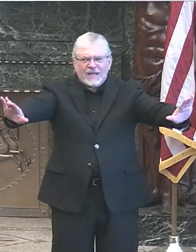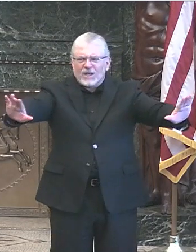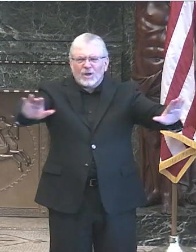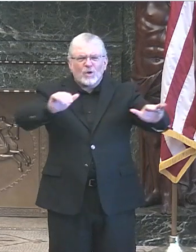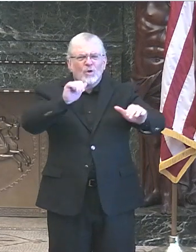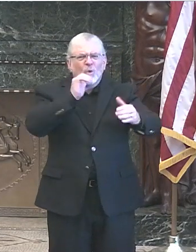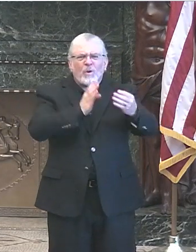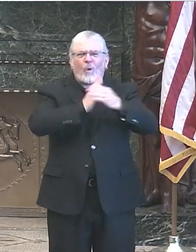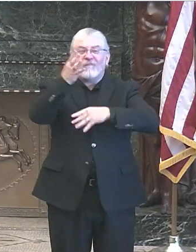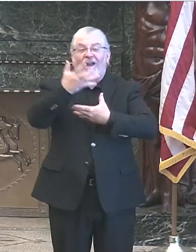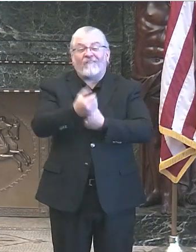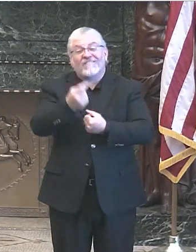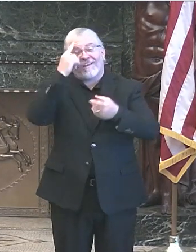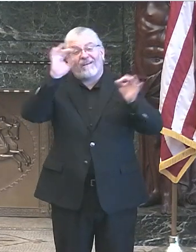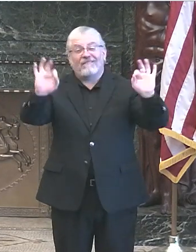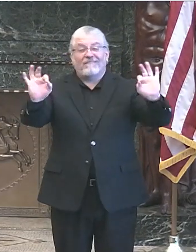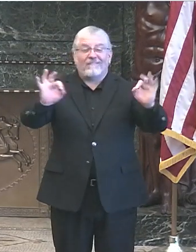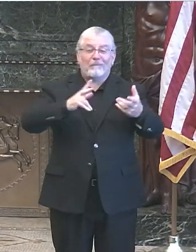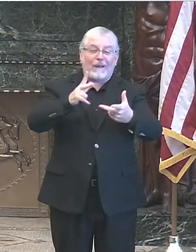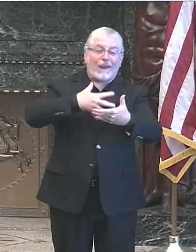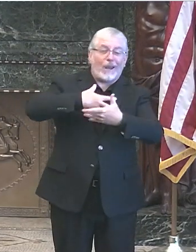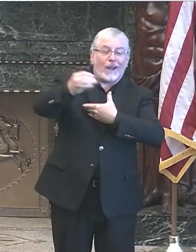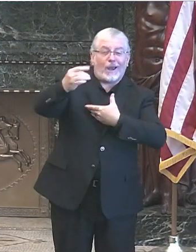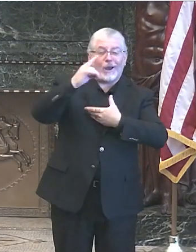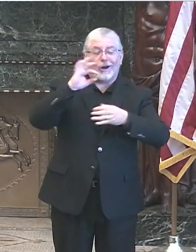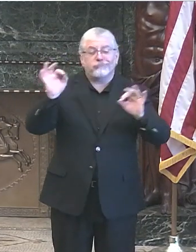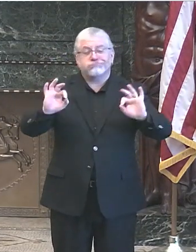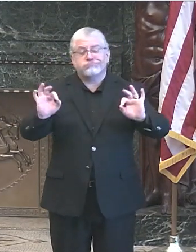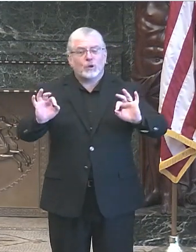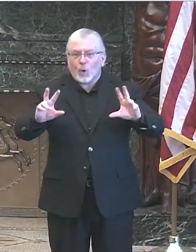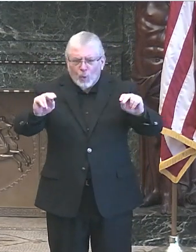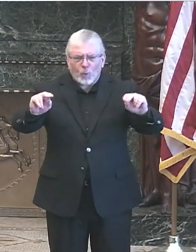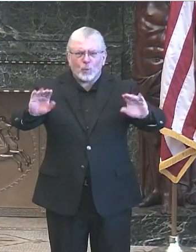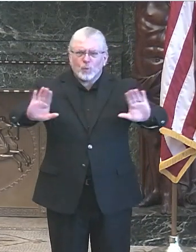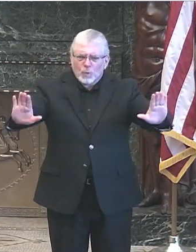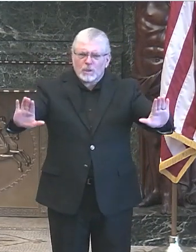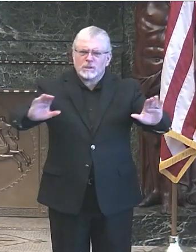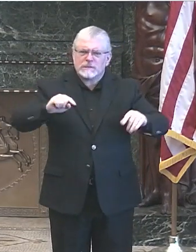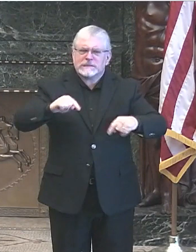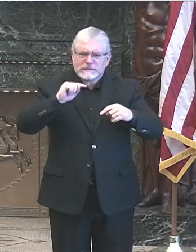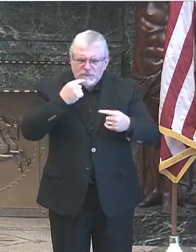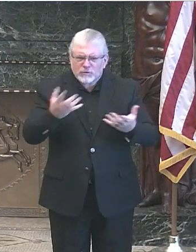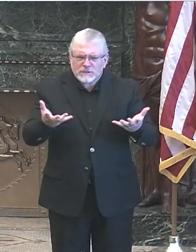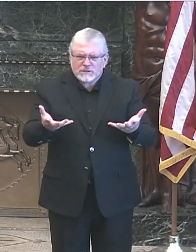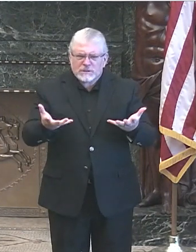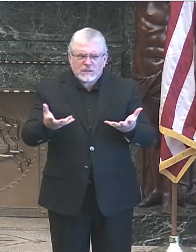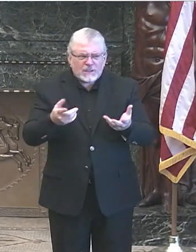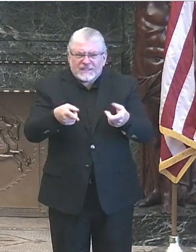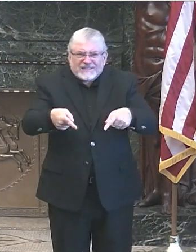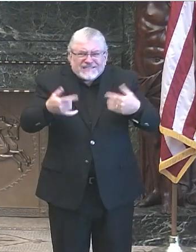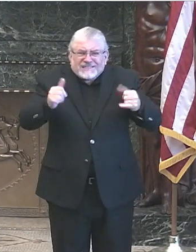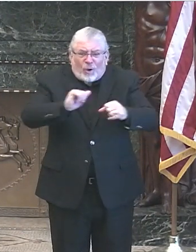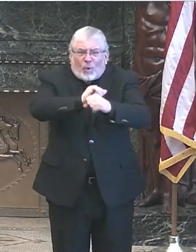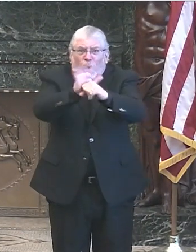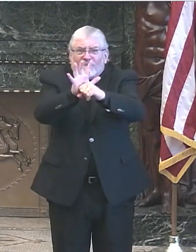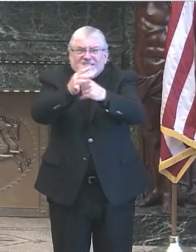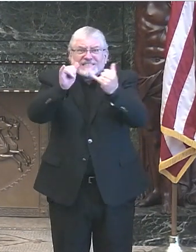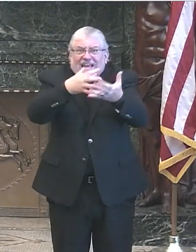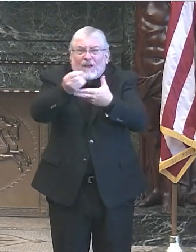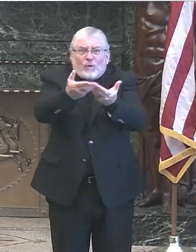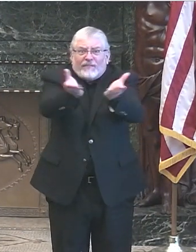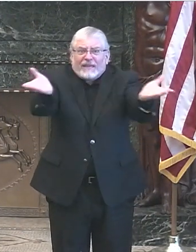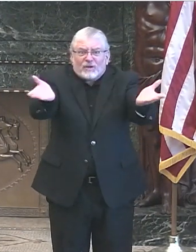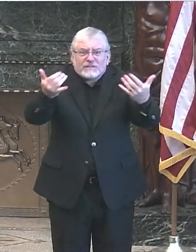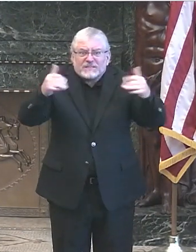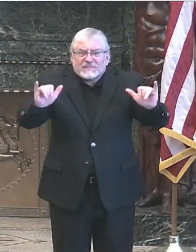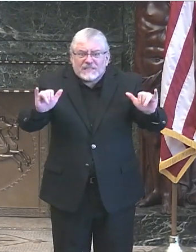It's in every population. And if people start coming in contact with each other again, there's no question that this virus will surge. And given the number of cases we have out there right now, it could